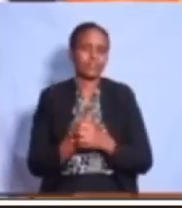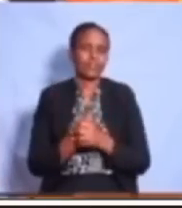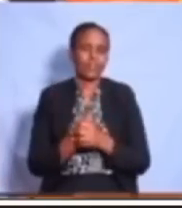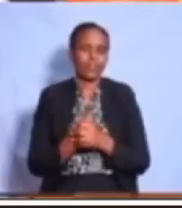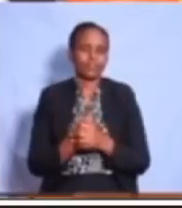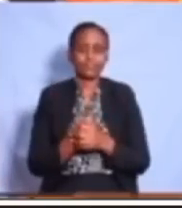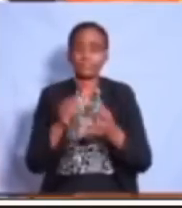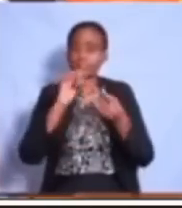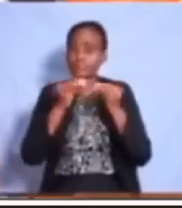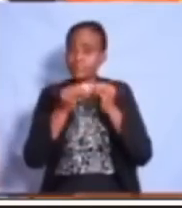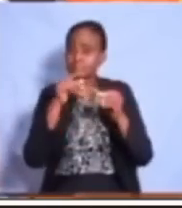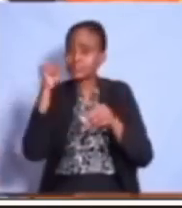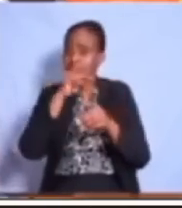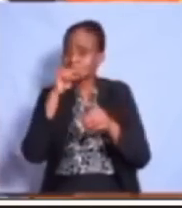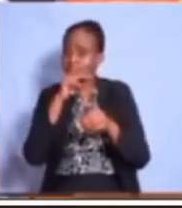Numbers don't lie.